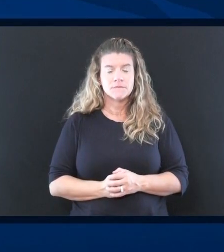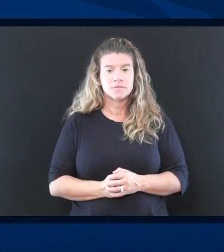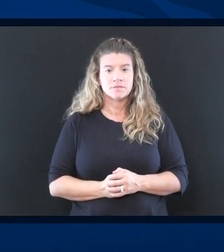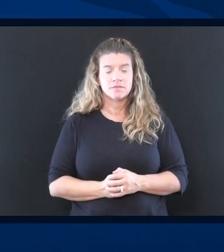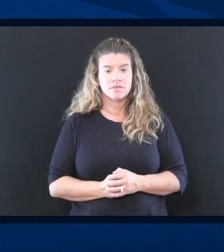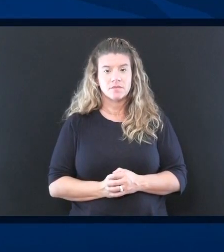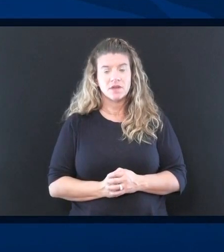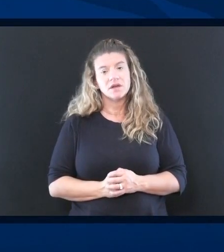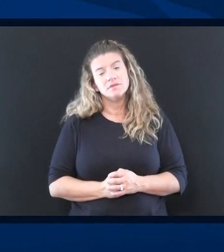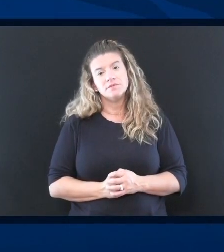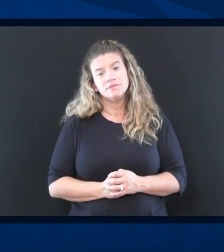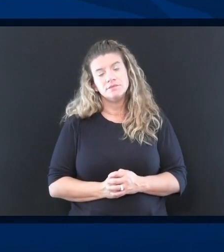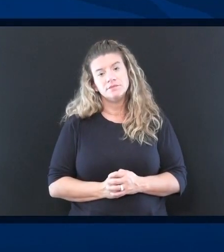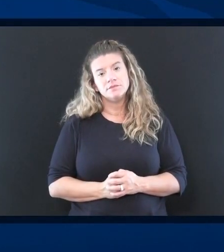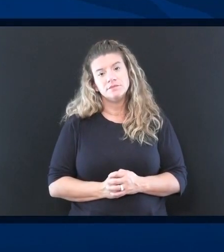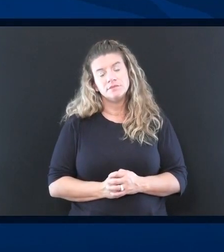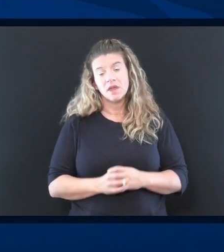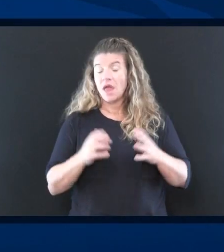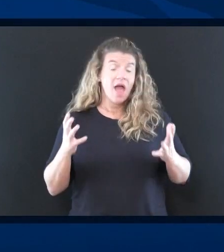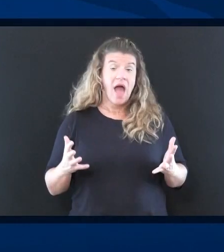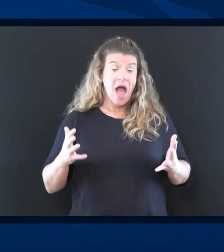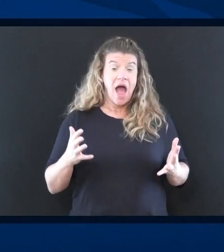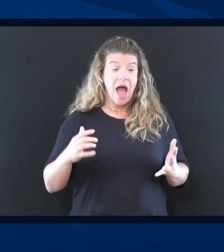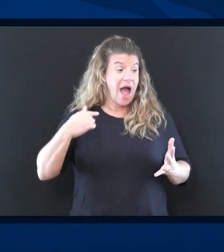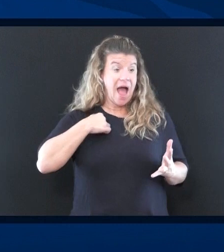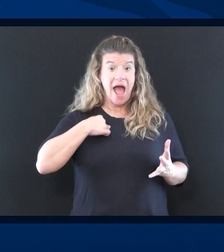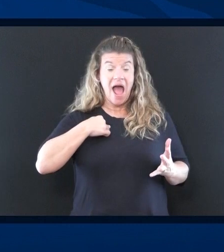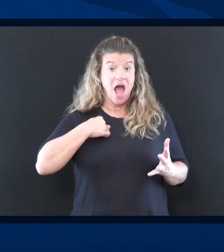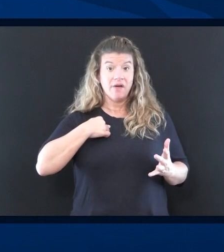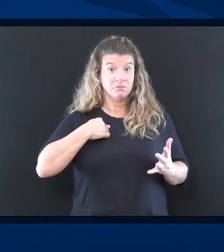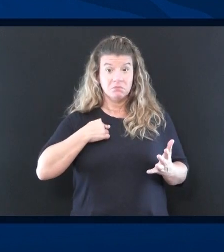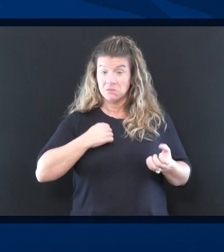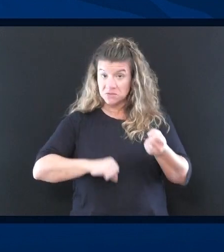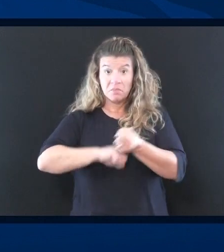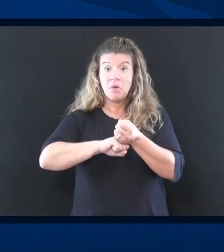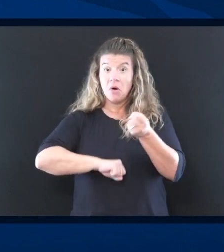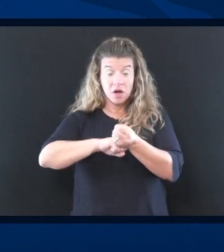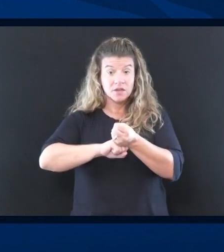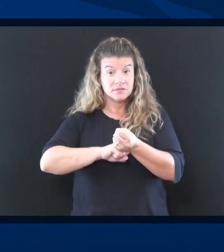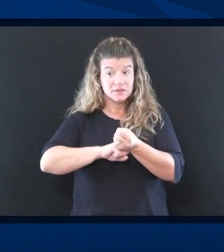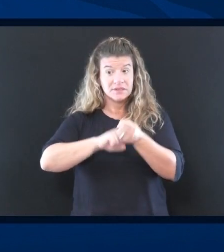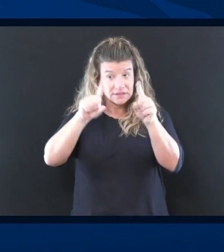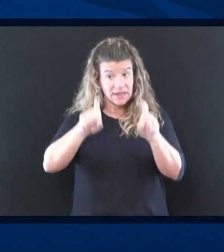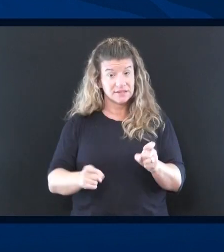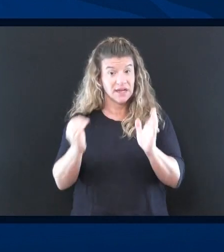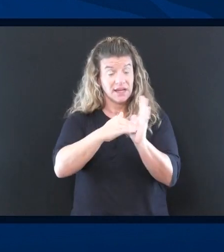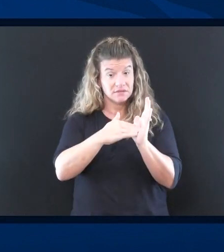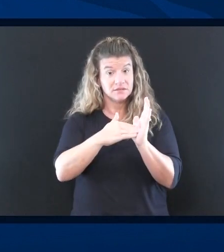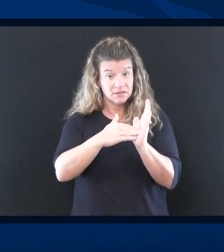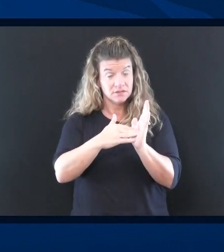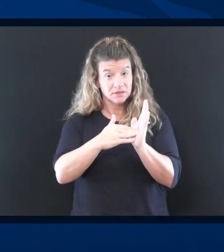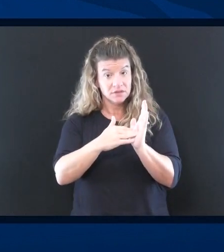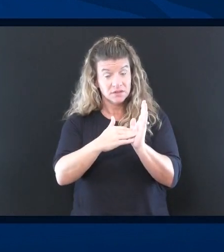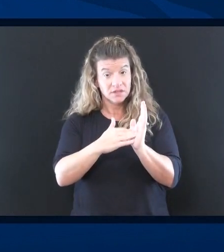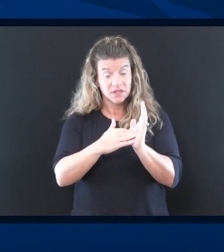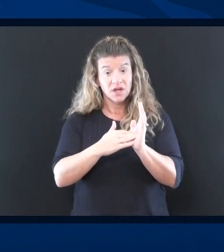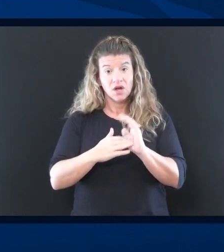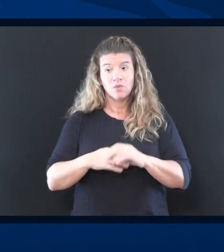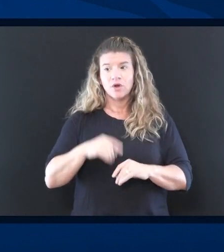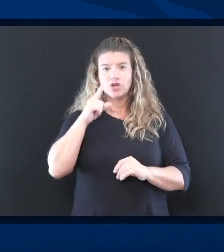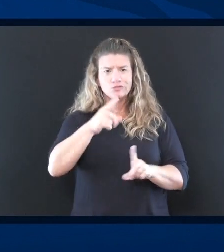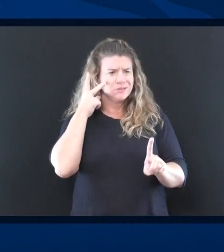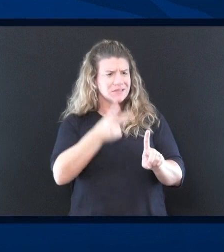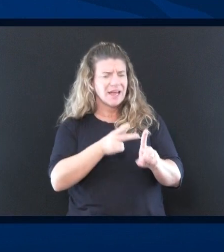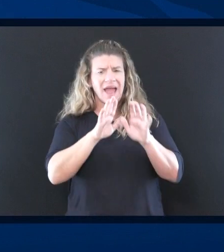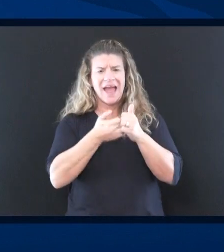Mark, you know, I'm all in about people getting retested, you know, from the standpoint of